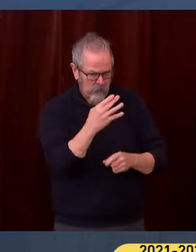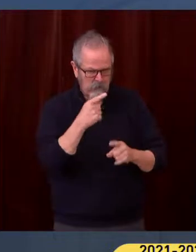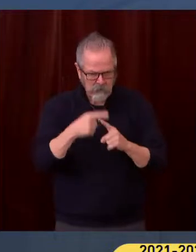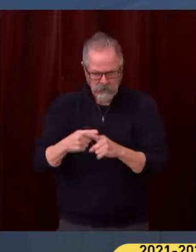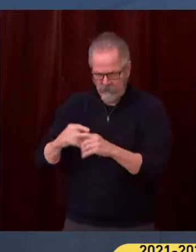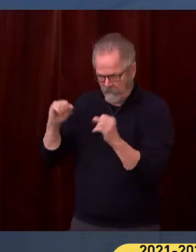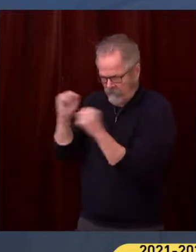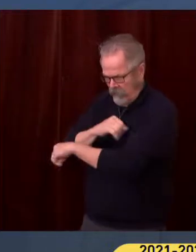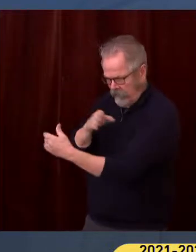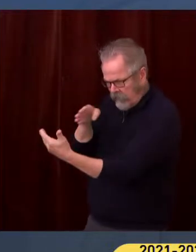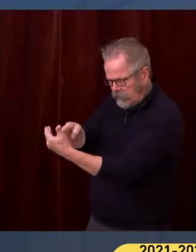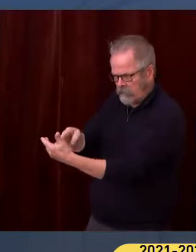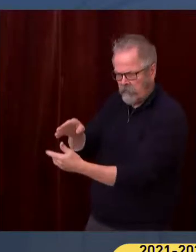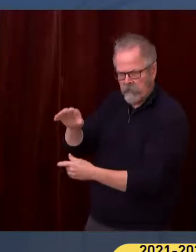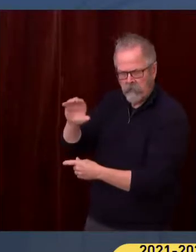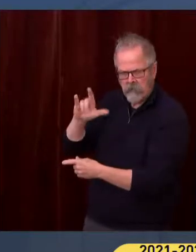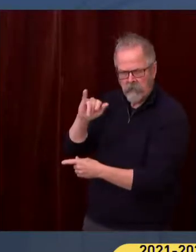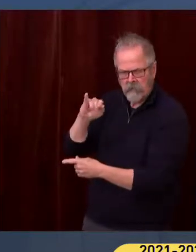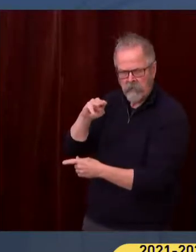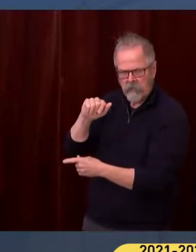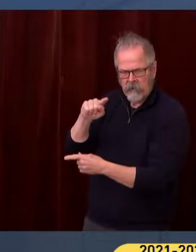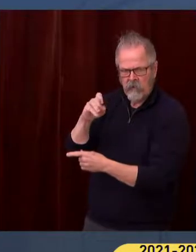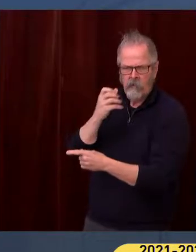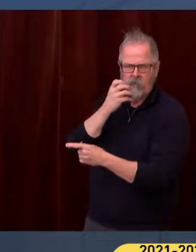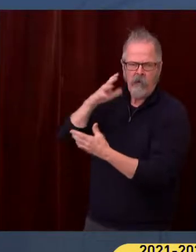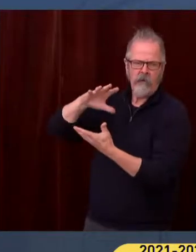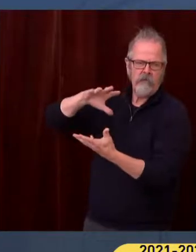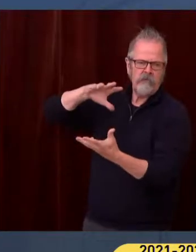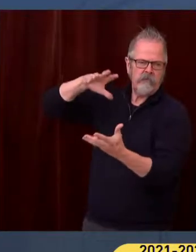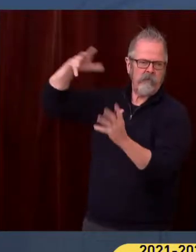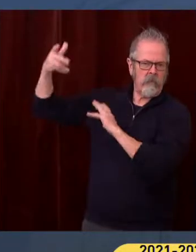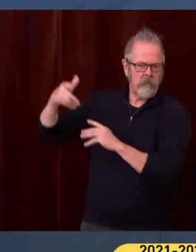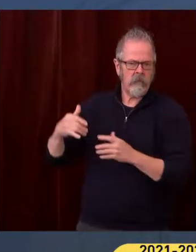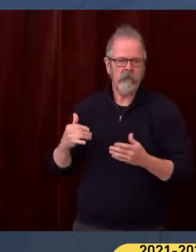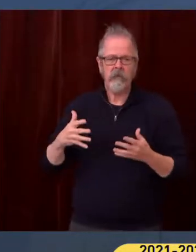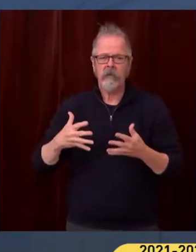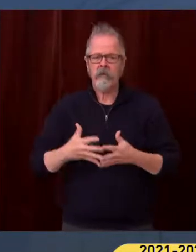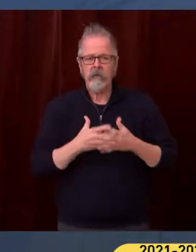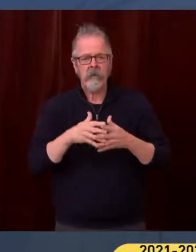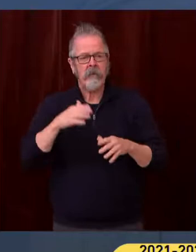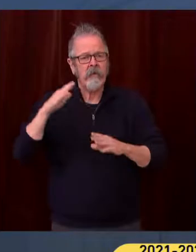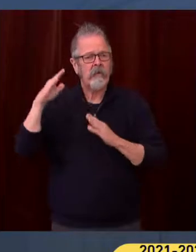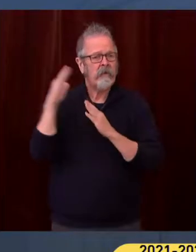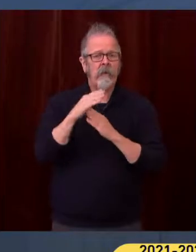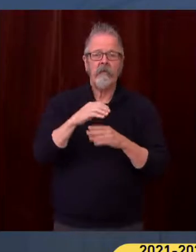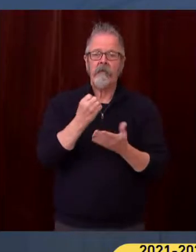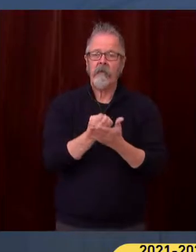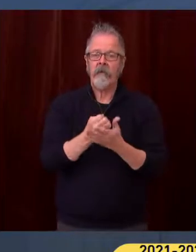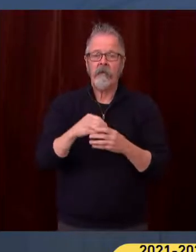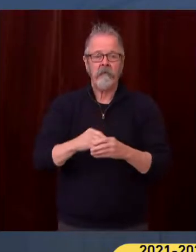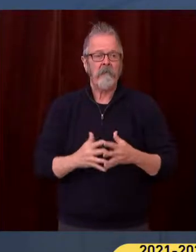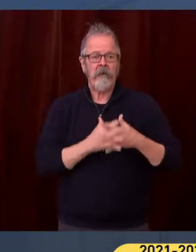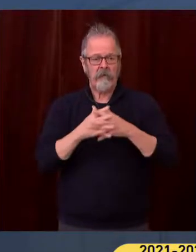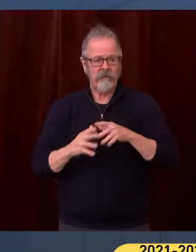climate change and we can create good paying jobs by transitioning to a cleaner energy economy.